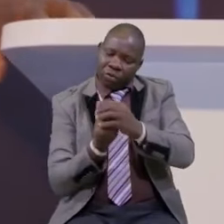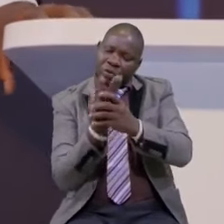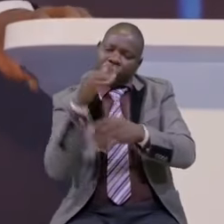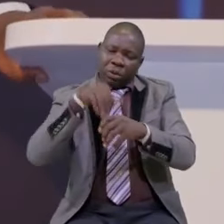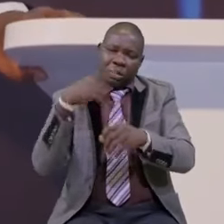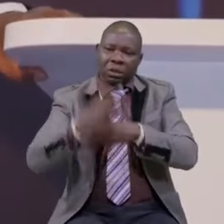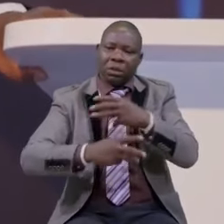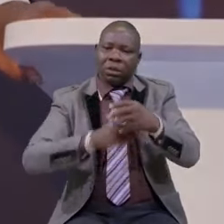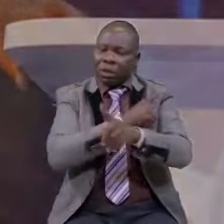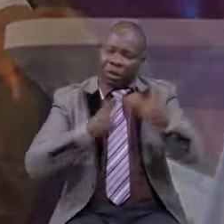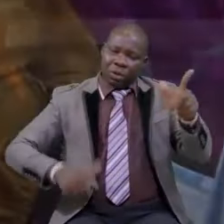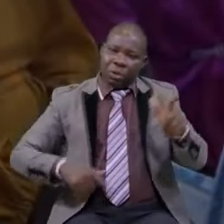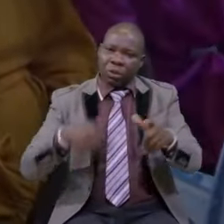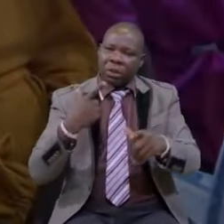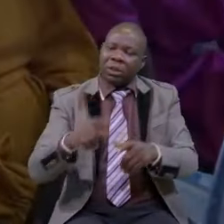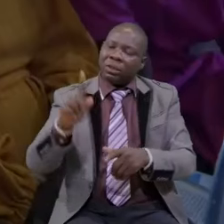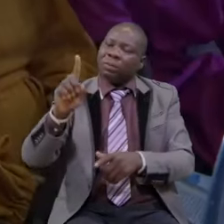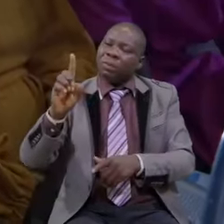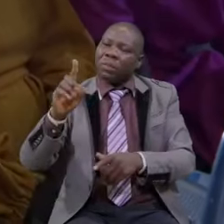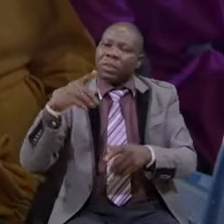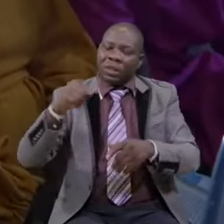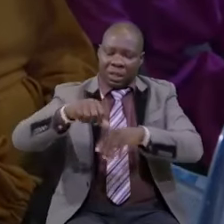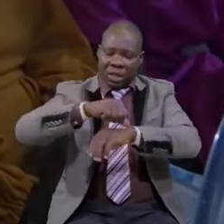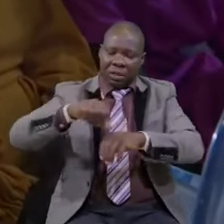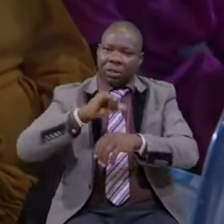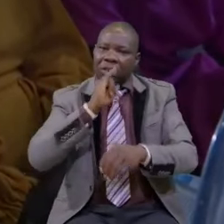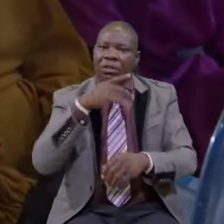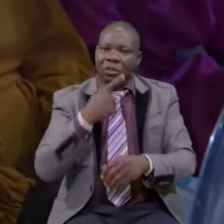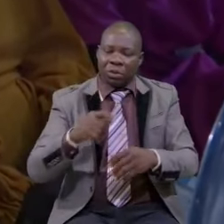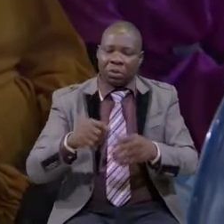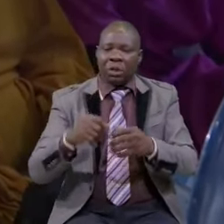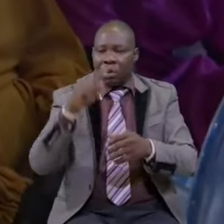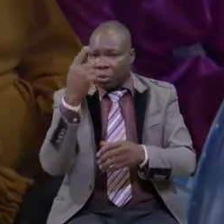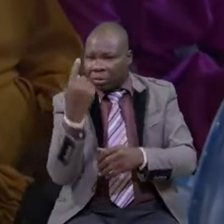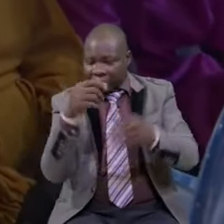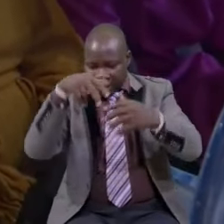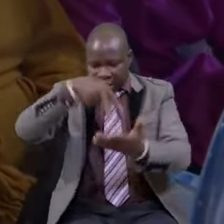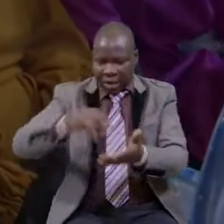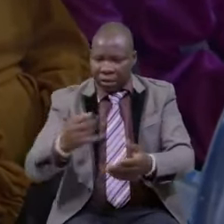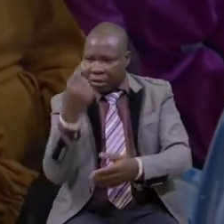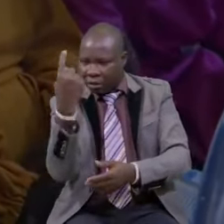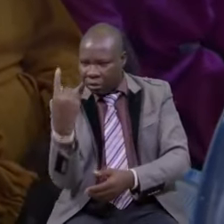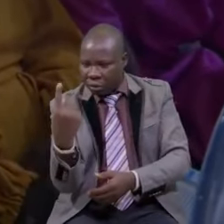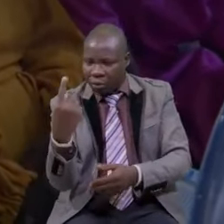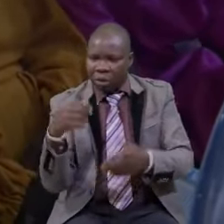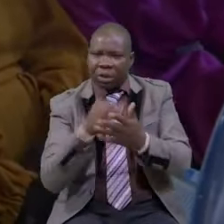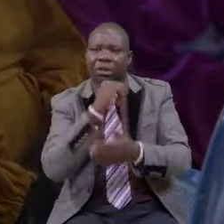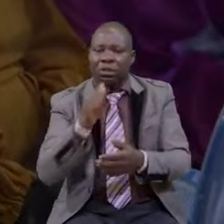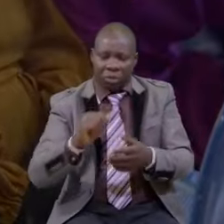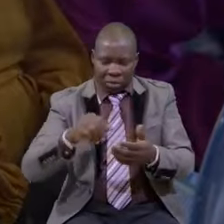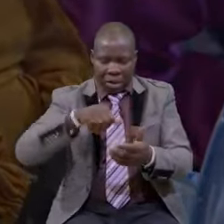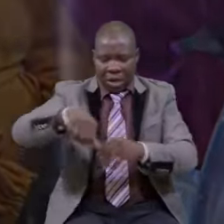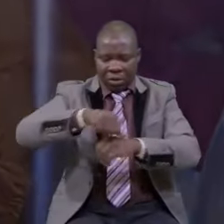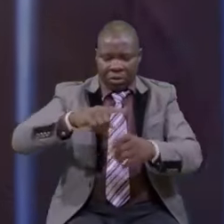about is not an isolated anointing. The anointing we're talking about is not an anointing just to shake